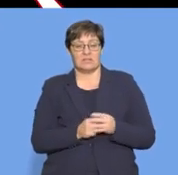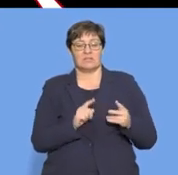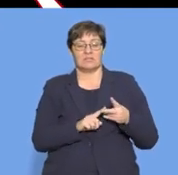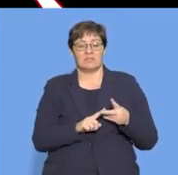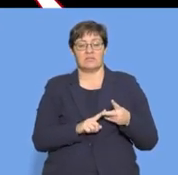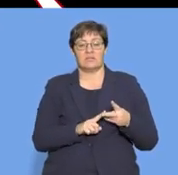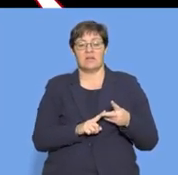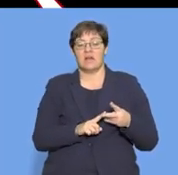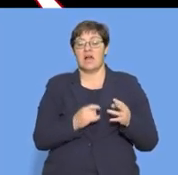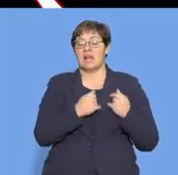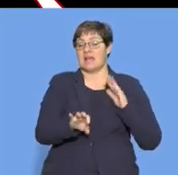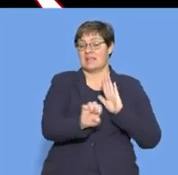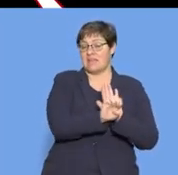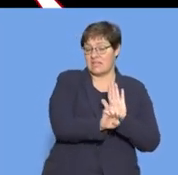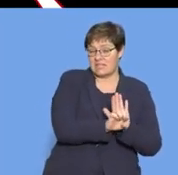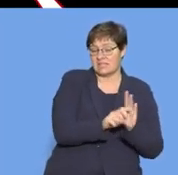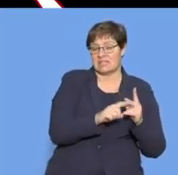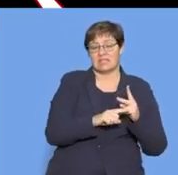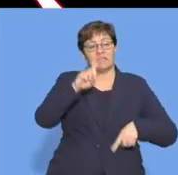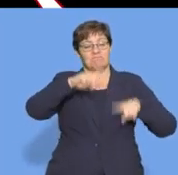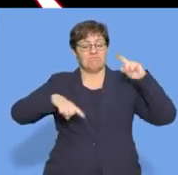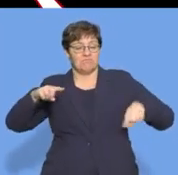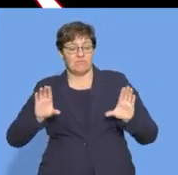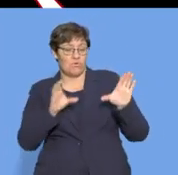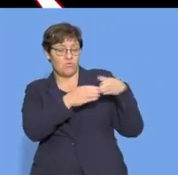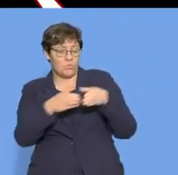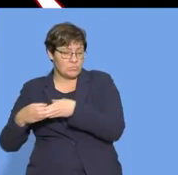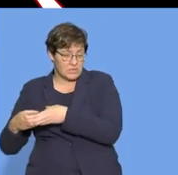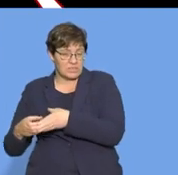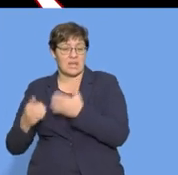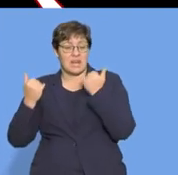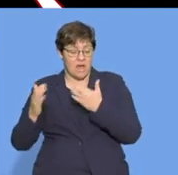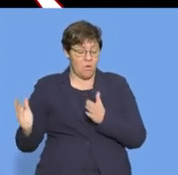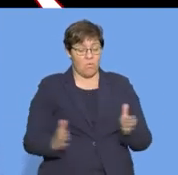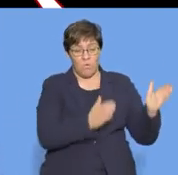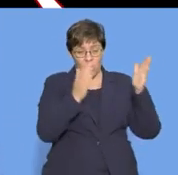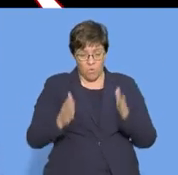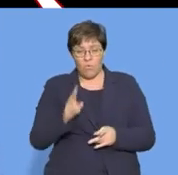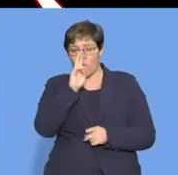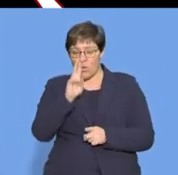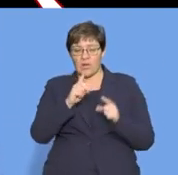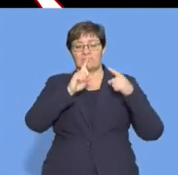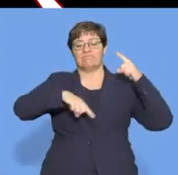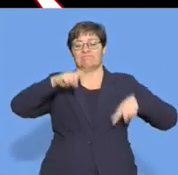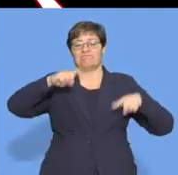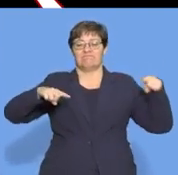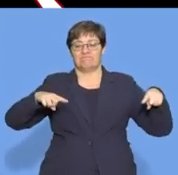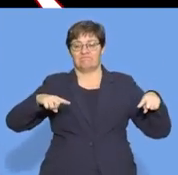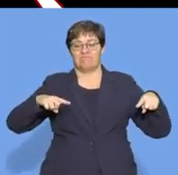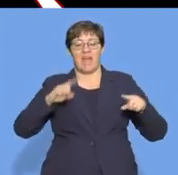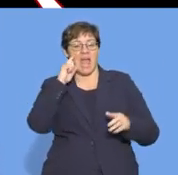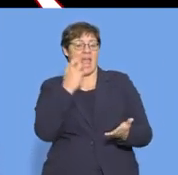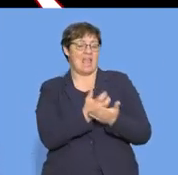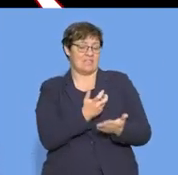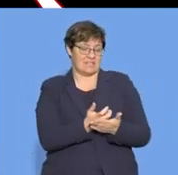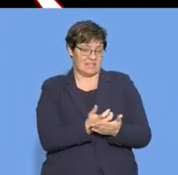at our lines of evidence, our different species. We're now going to have a look at the various forms